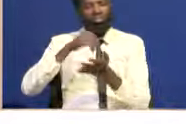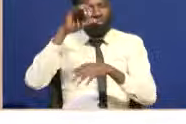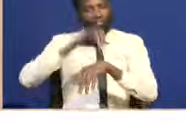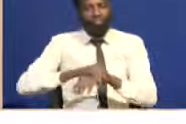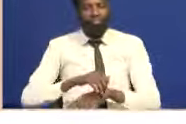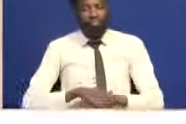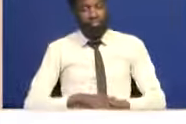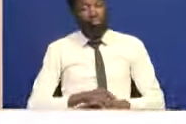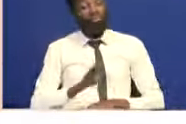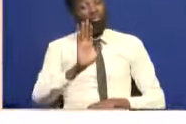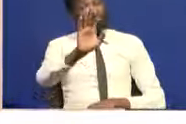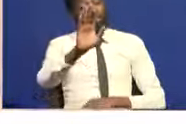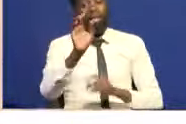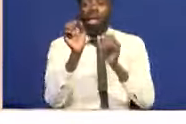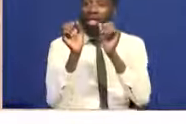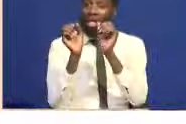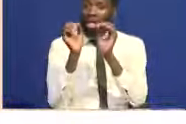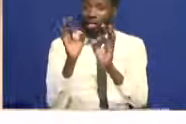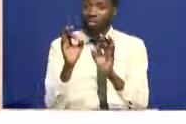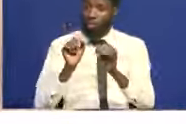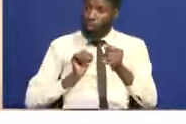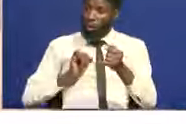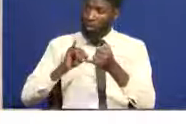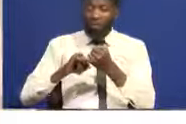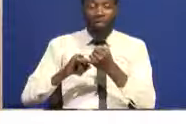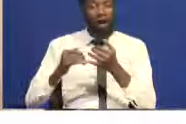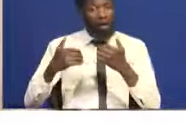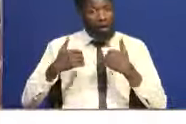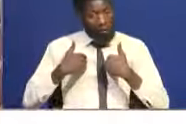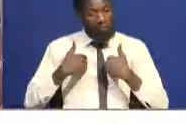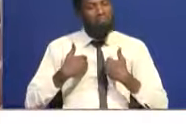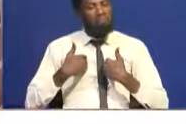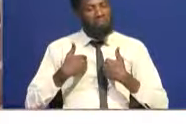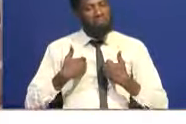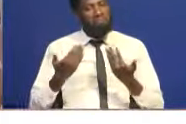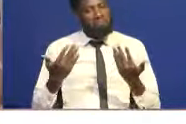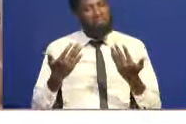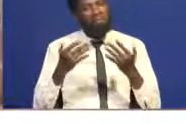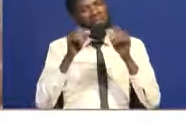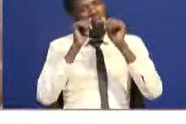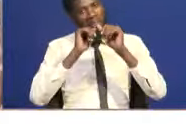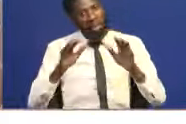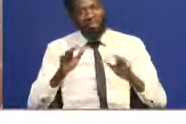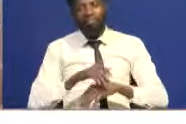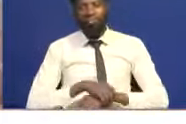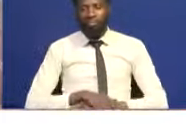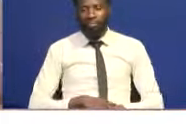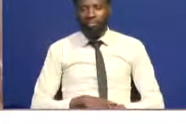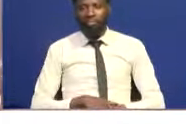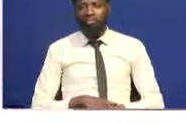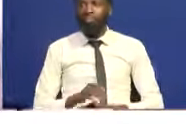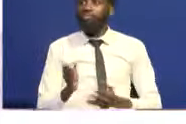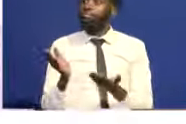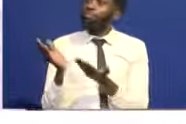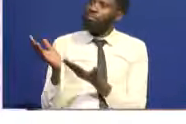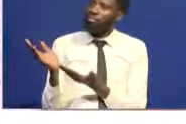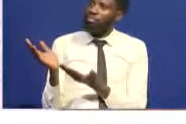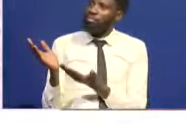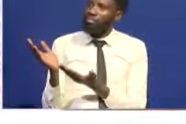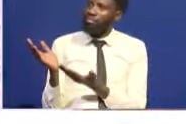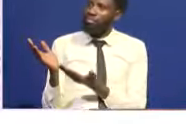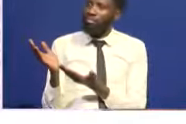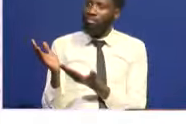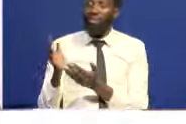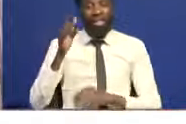He who finds a wife finds a good thing, or better yet, those who find wives find good things. Another mass wedding in Kiambu County,